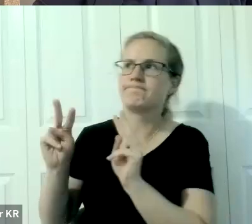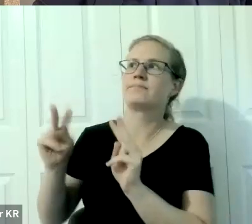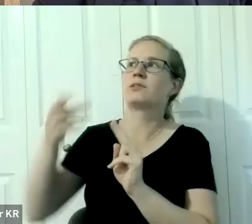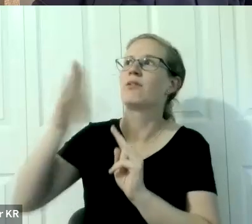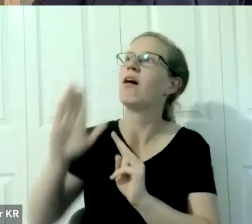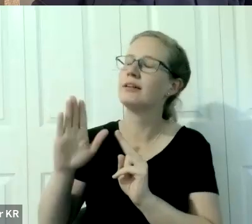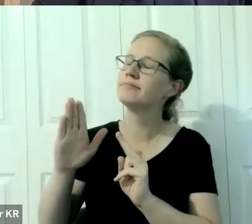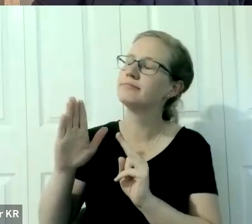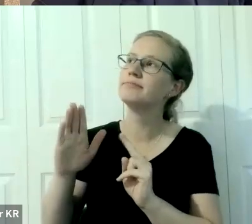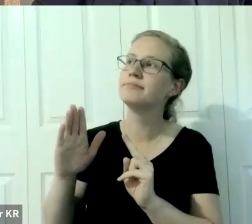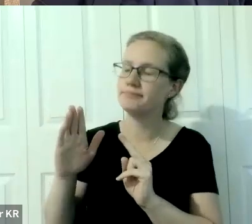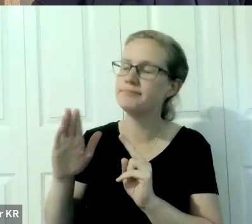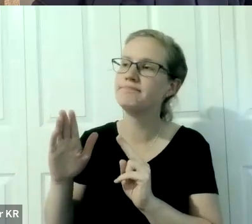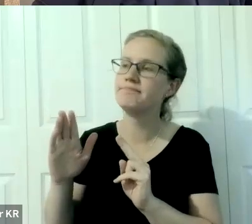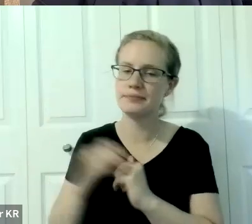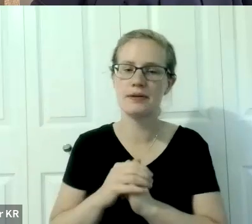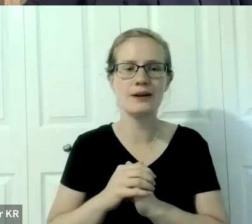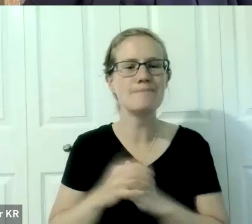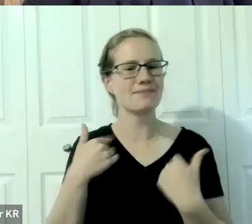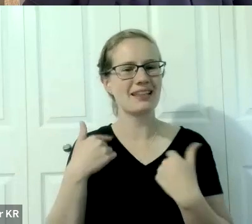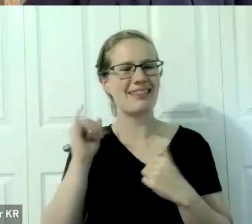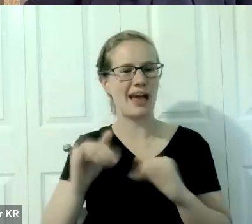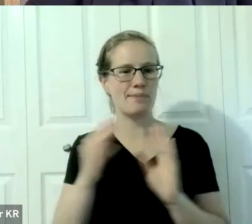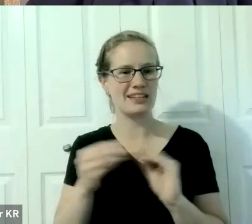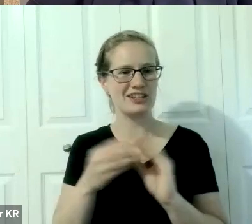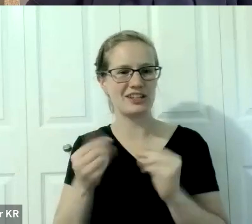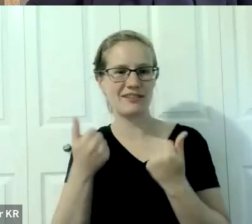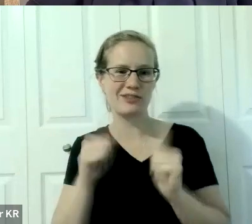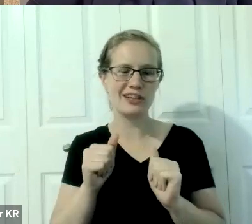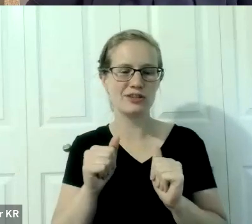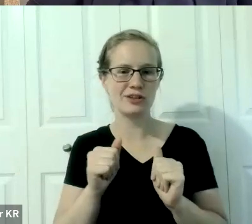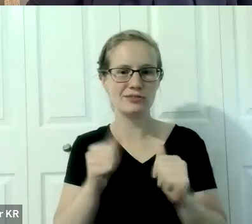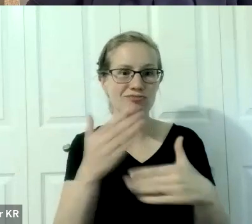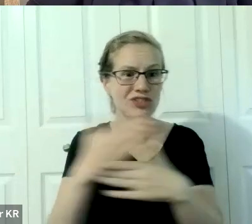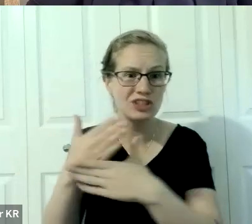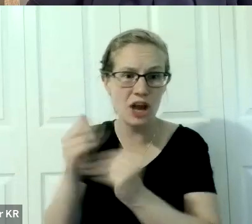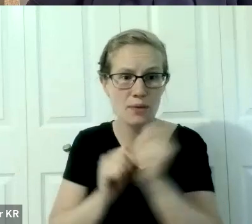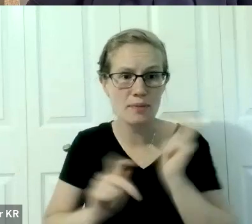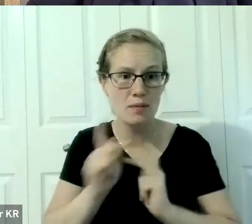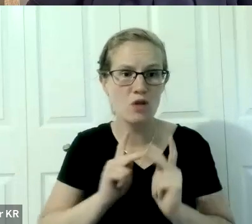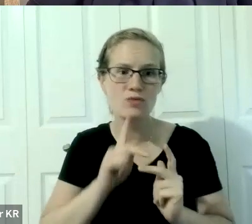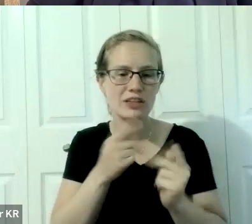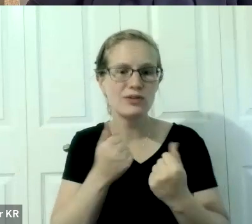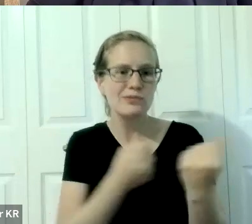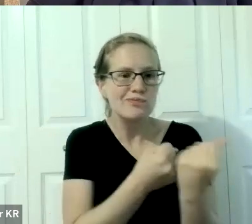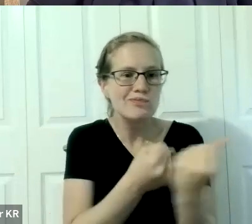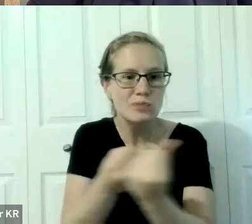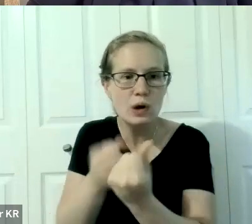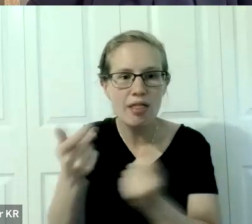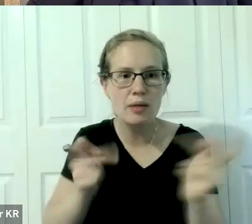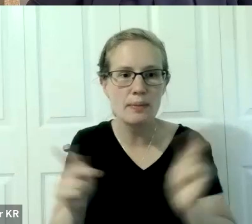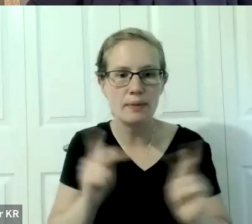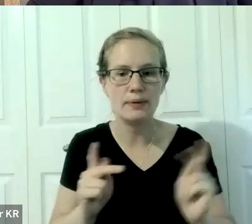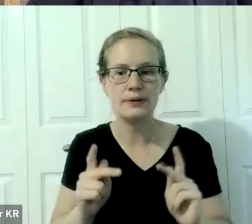all of that. And I've tried to take that message to people and really be there for a lot of other people through all of